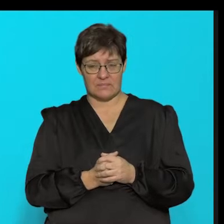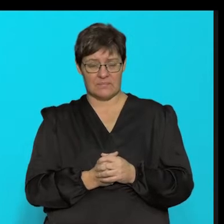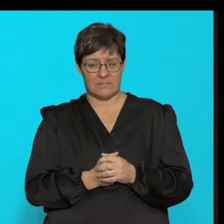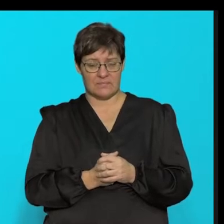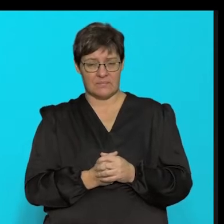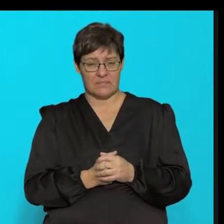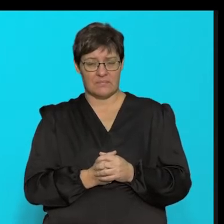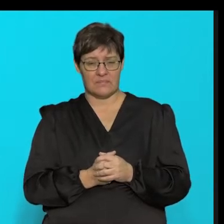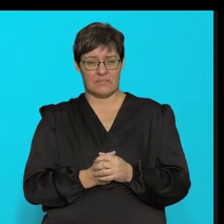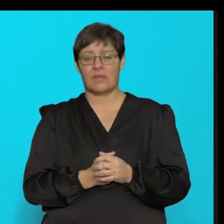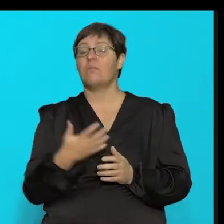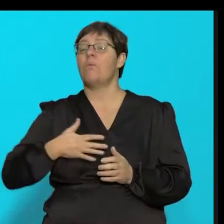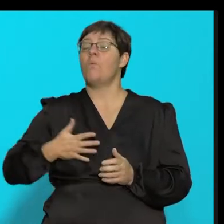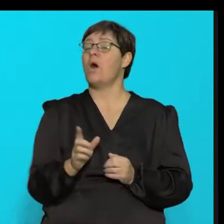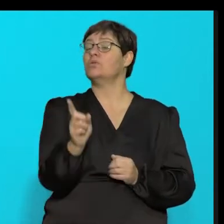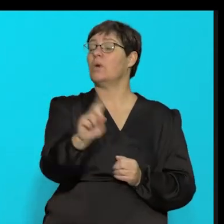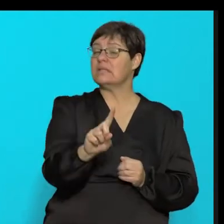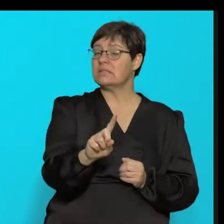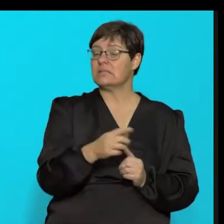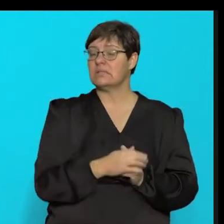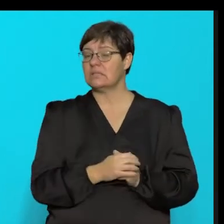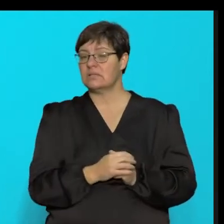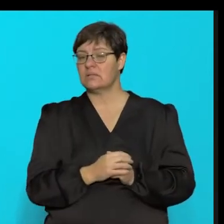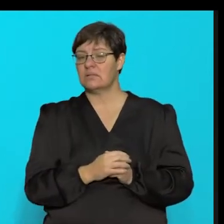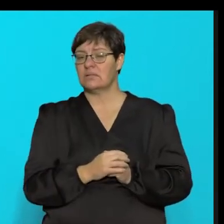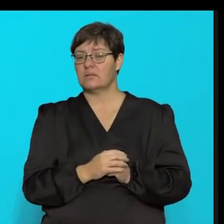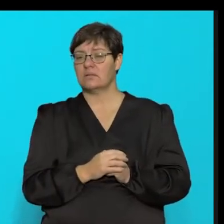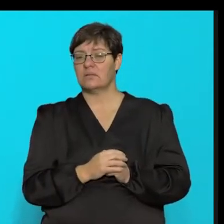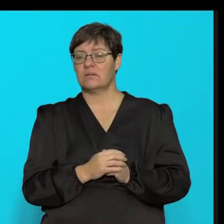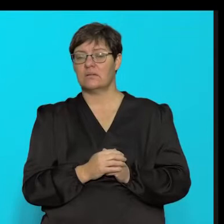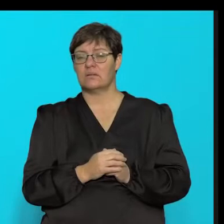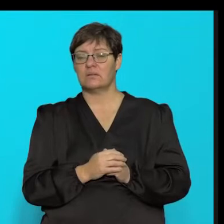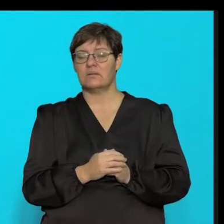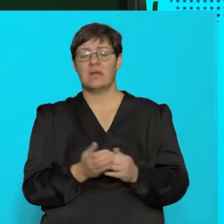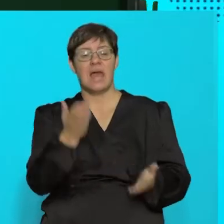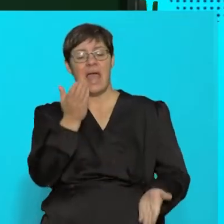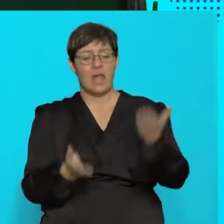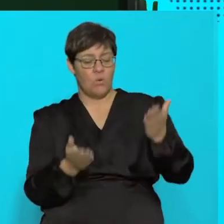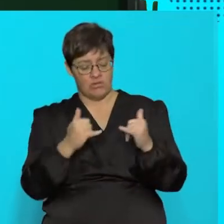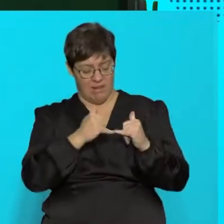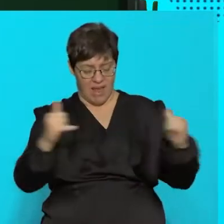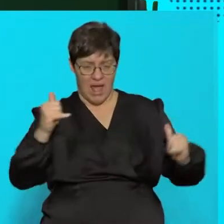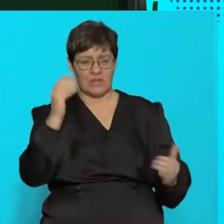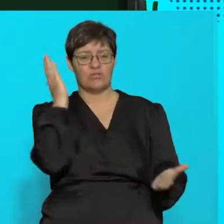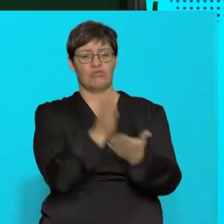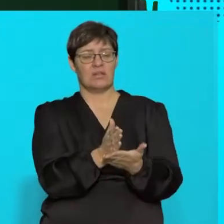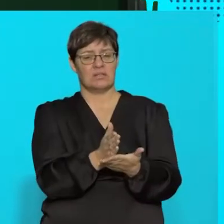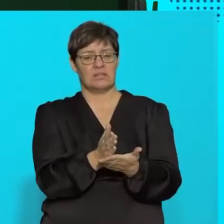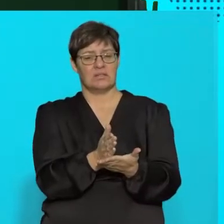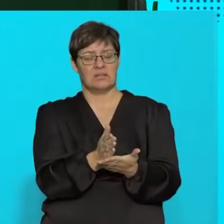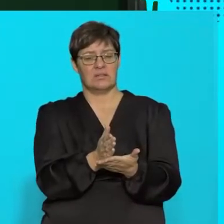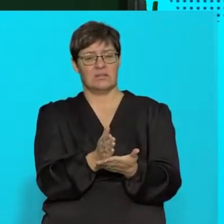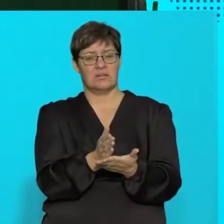Those are the points. Those are the points there. So we want to choose the equation of a straight